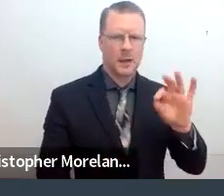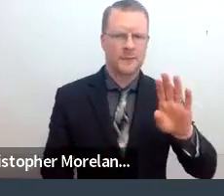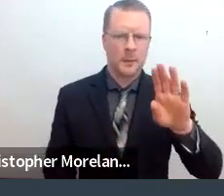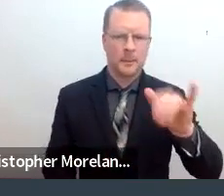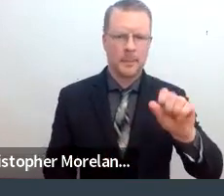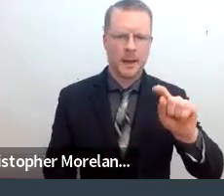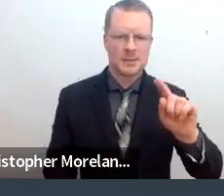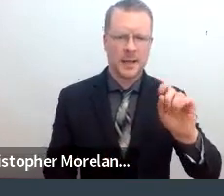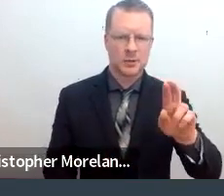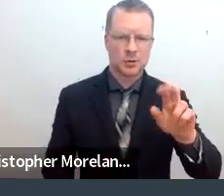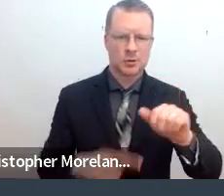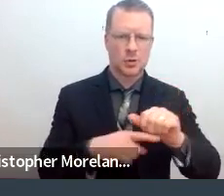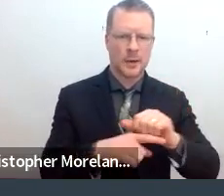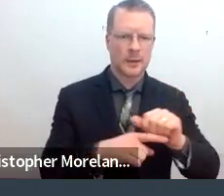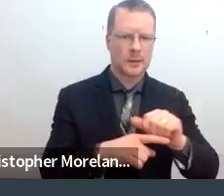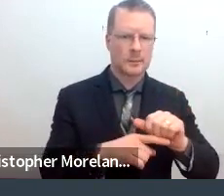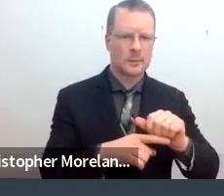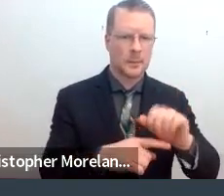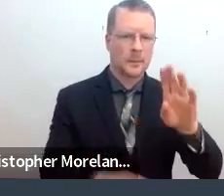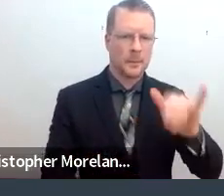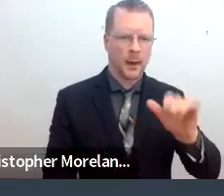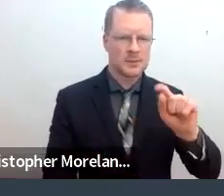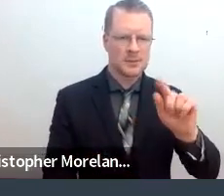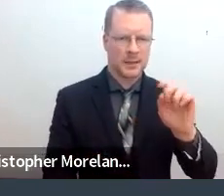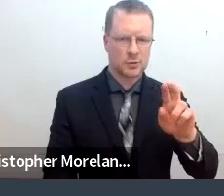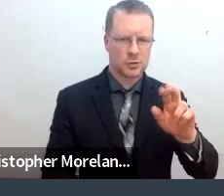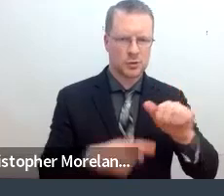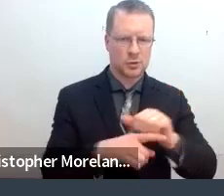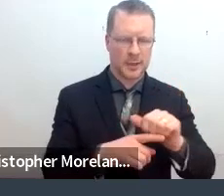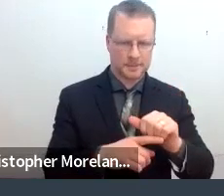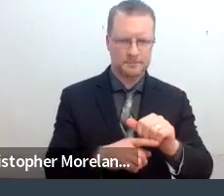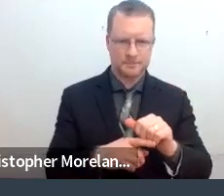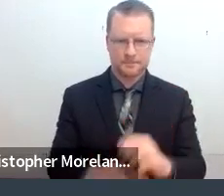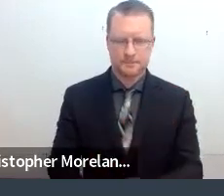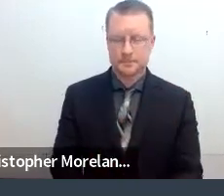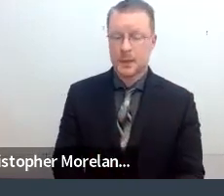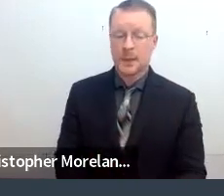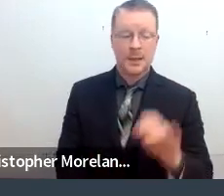One important concept is that of bystander training.